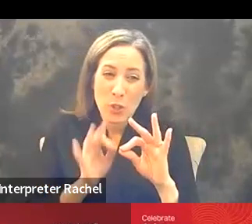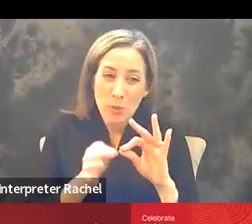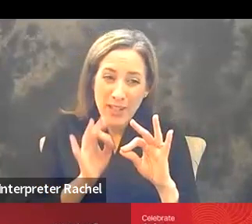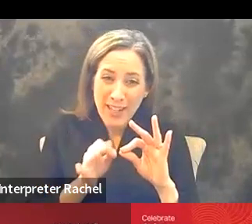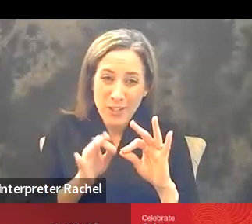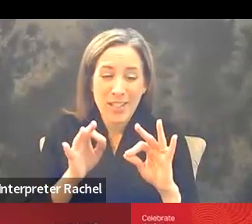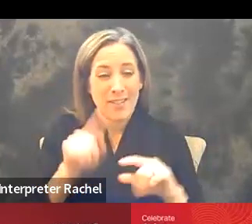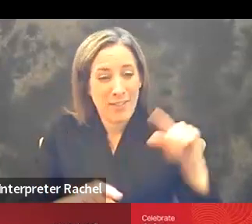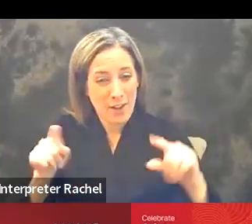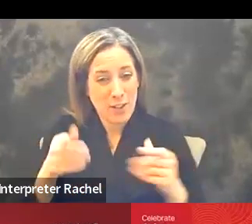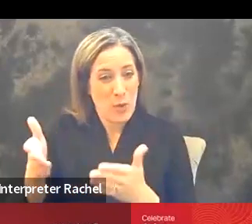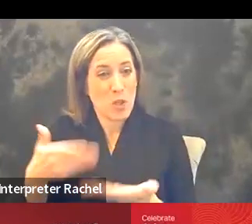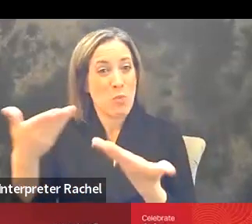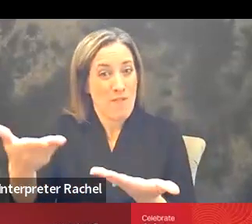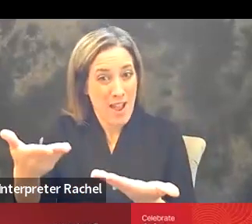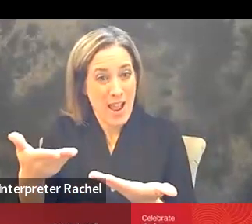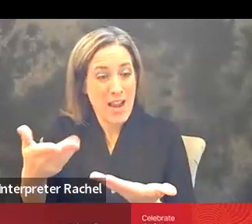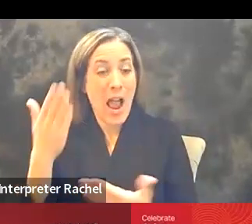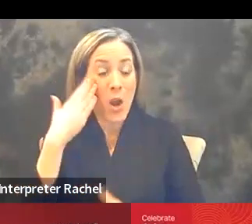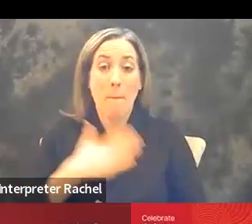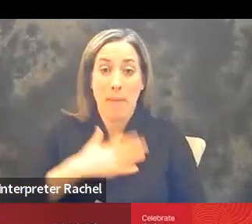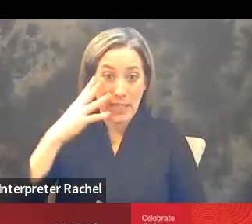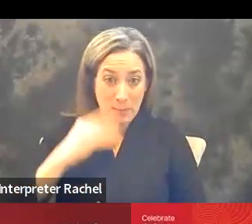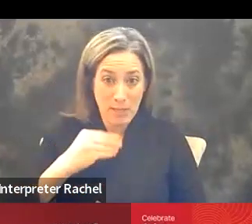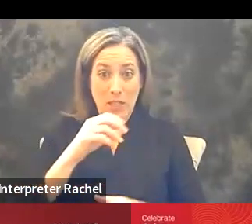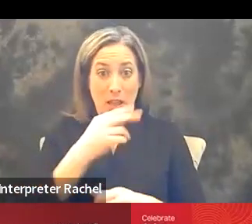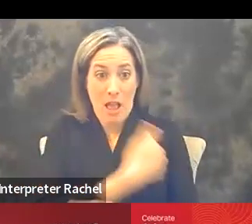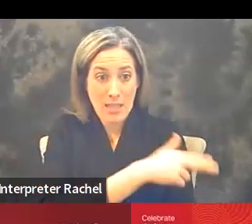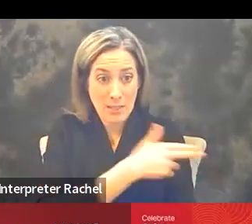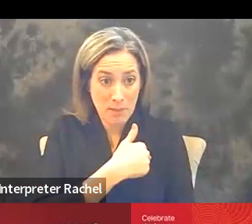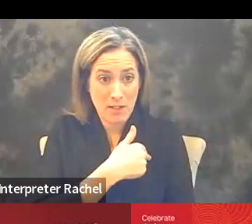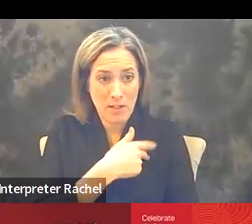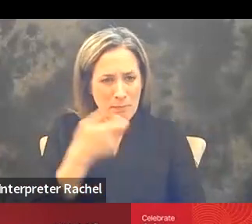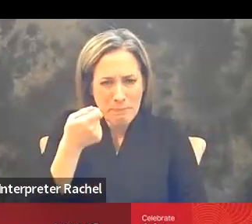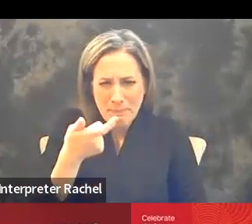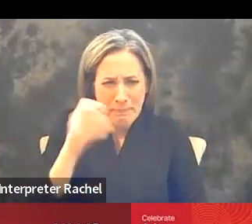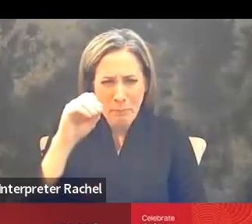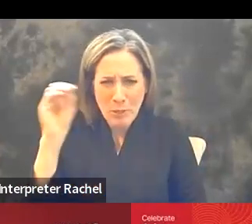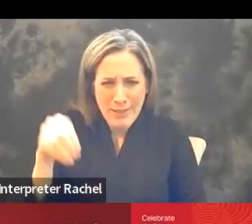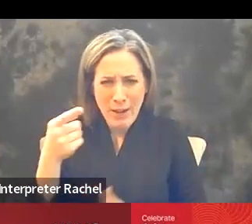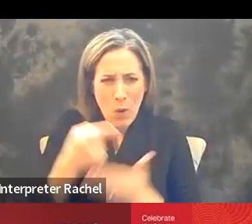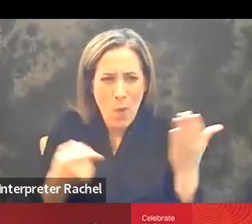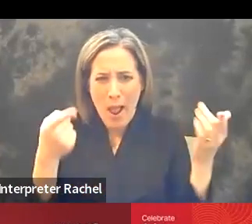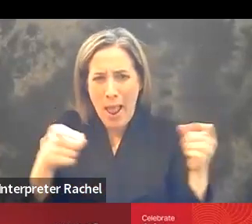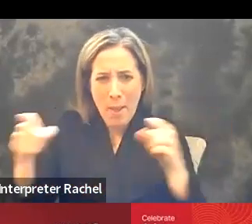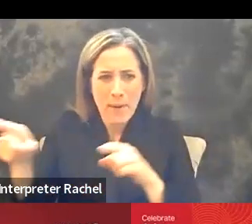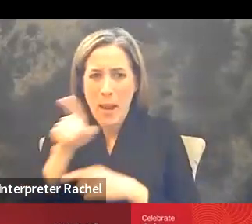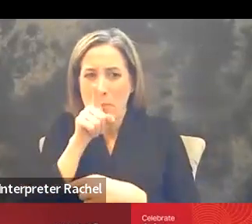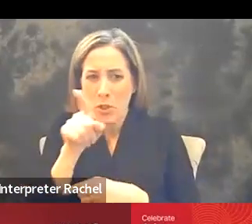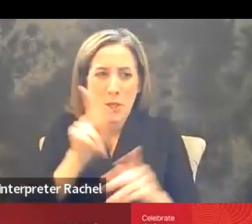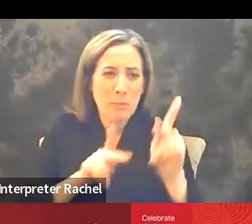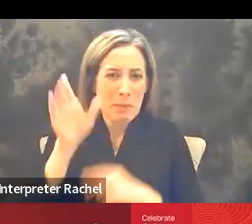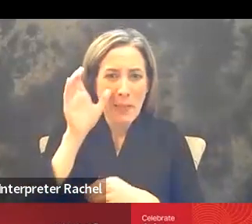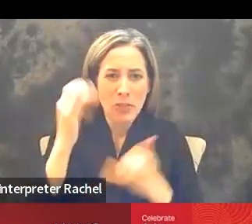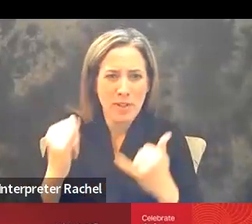right now. I know that when I'm speaking about my experience in the hospital, it's such a small percentage of what goes on. I'm sure there's colleagues listening to me right